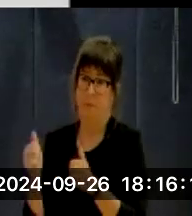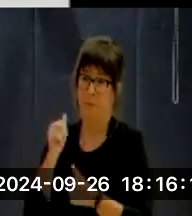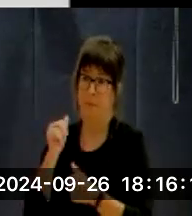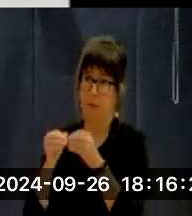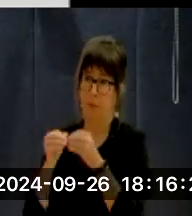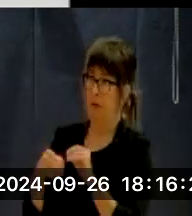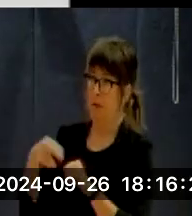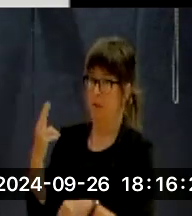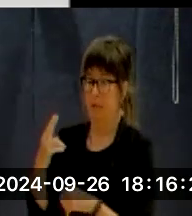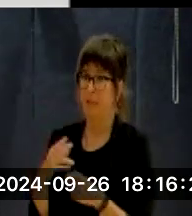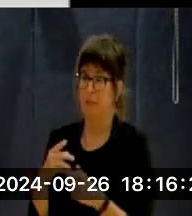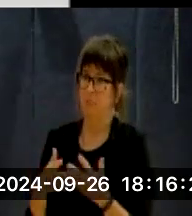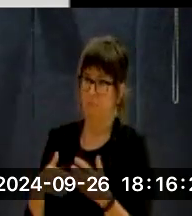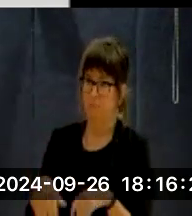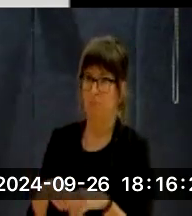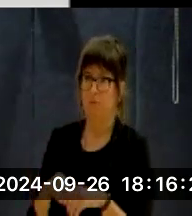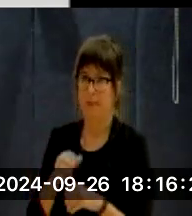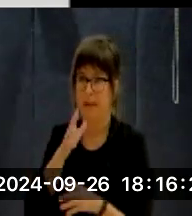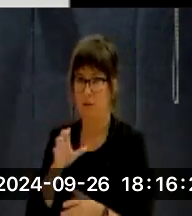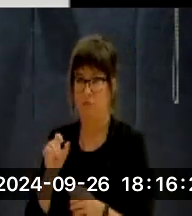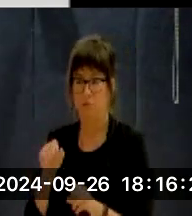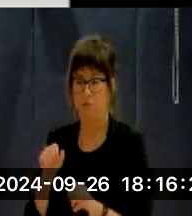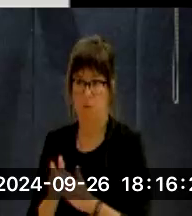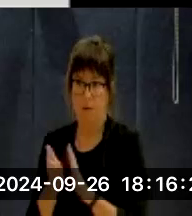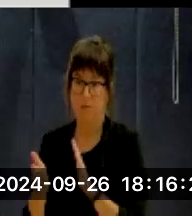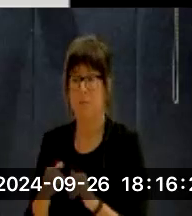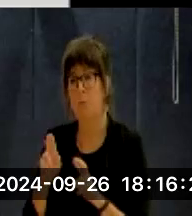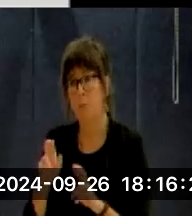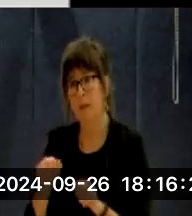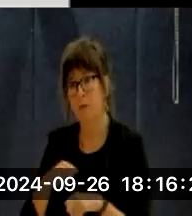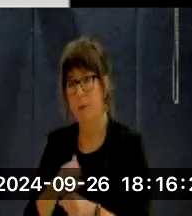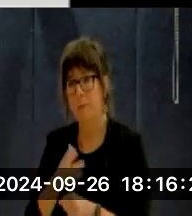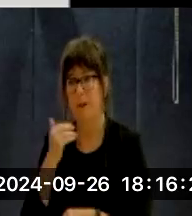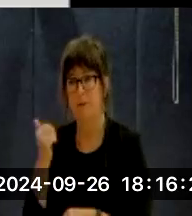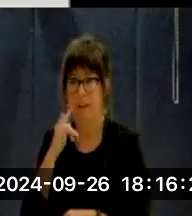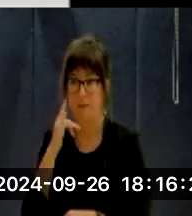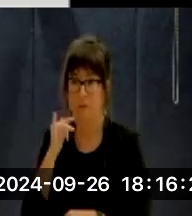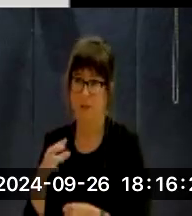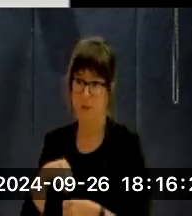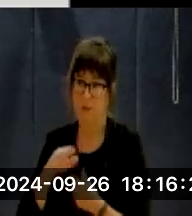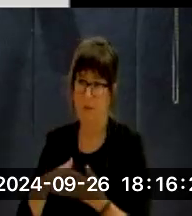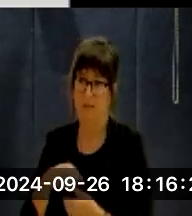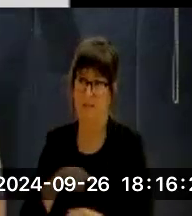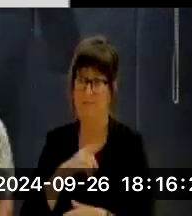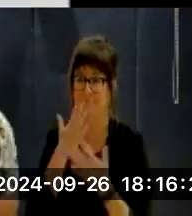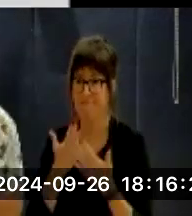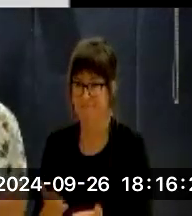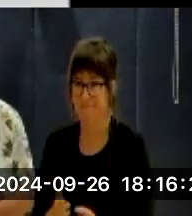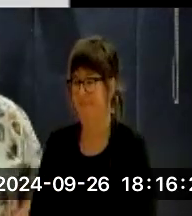me in a way. So I hope we can all work together to create a better California that includes all of us. Thank you.